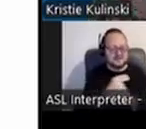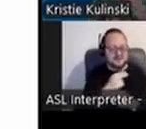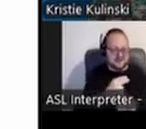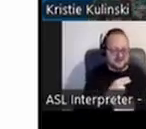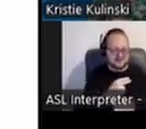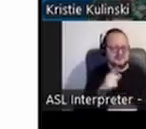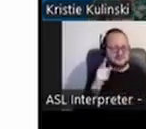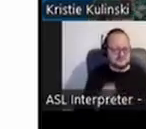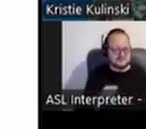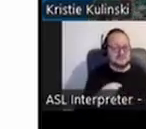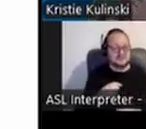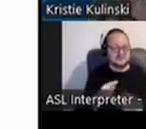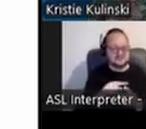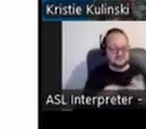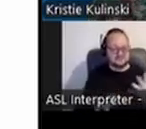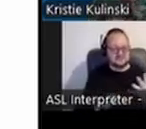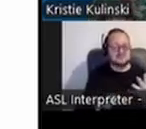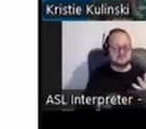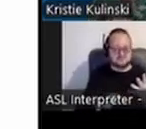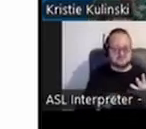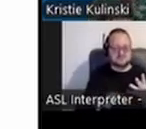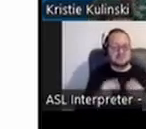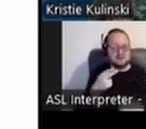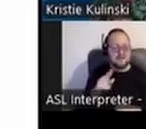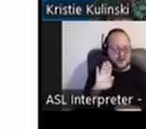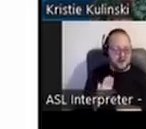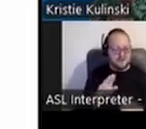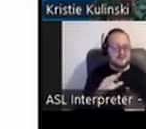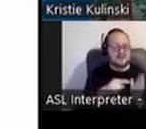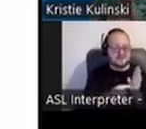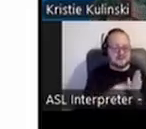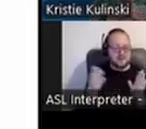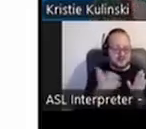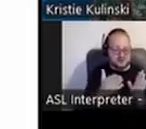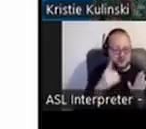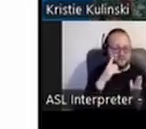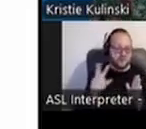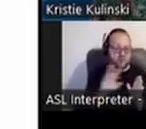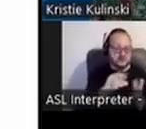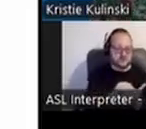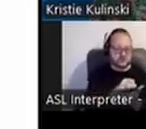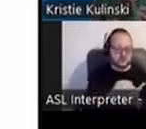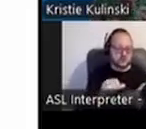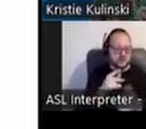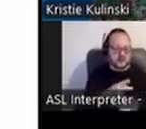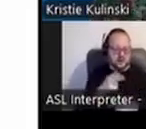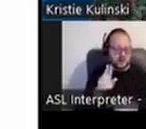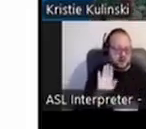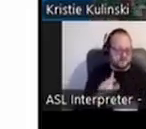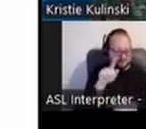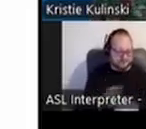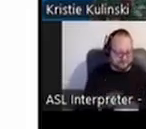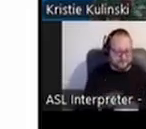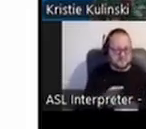Care Collaborative, the hub example here. The various programs that are comprising